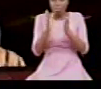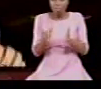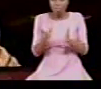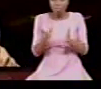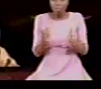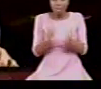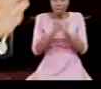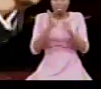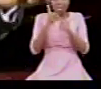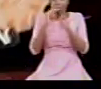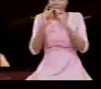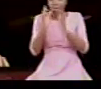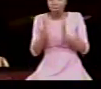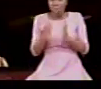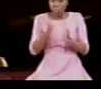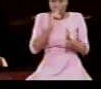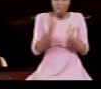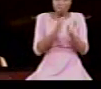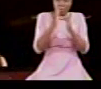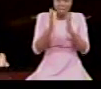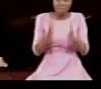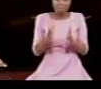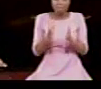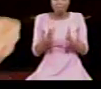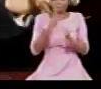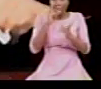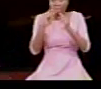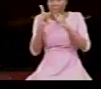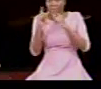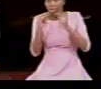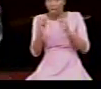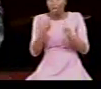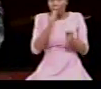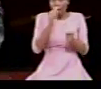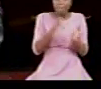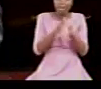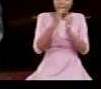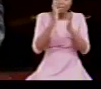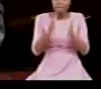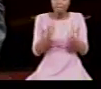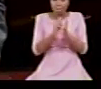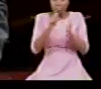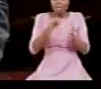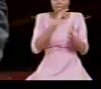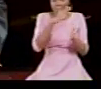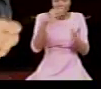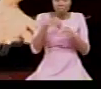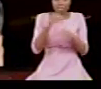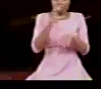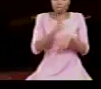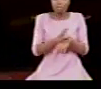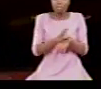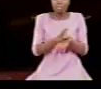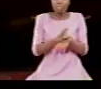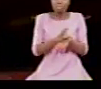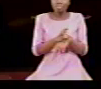it's a gossip. I'm a Christian. Meanwhile, it's a tear bearer. I'm a Christian. Meanwhile, it's a thief in the church. I'm a